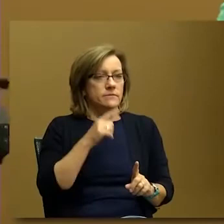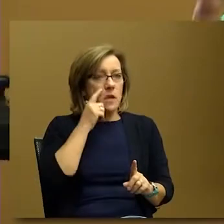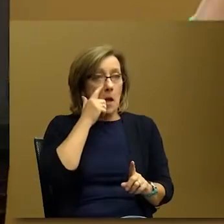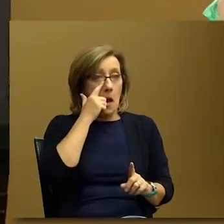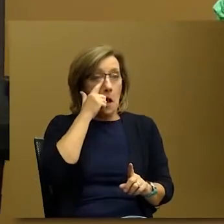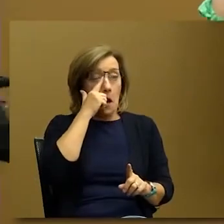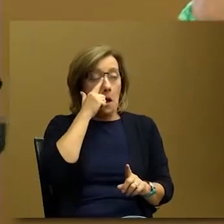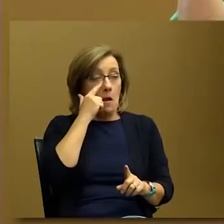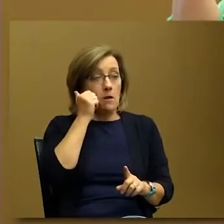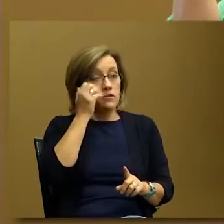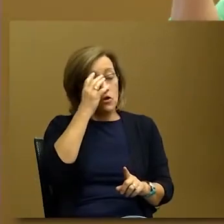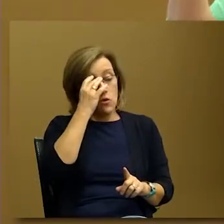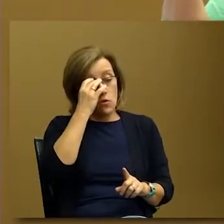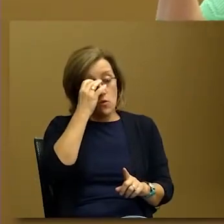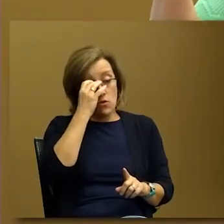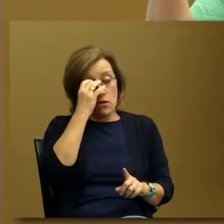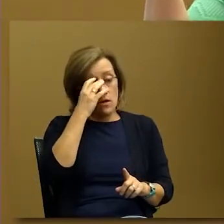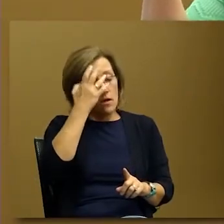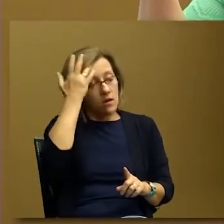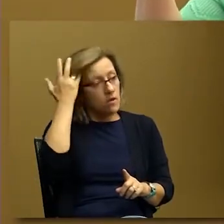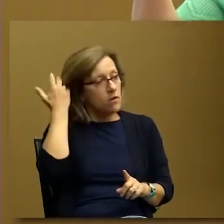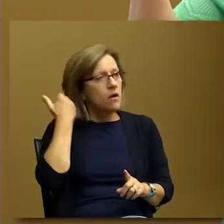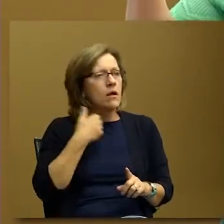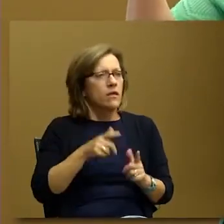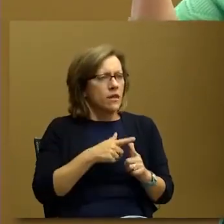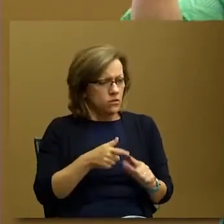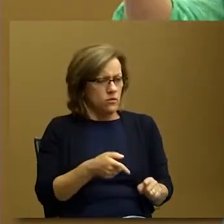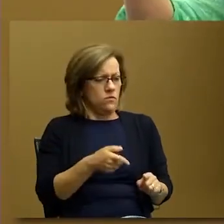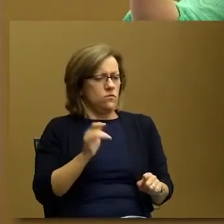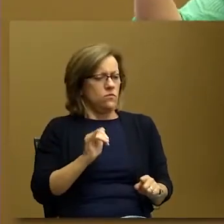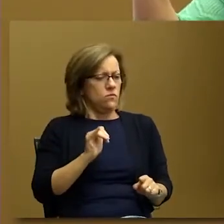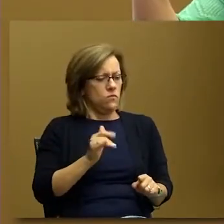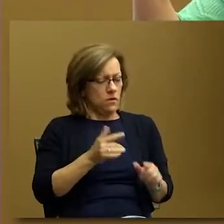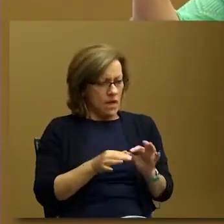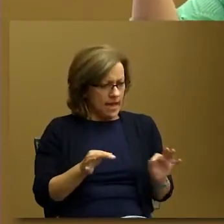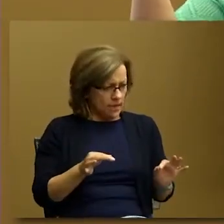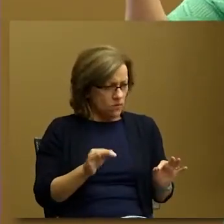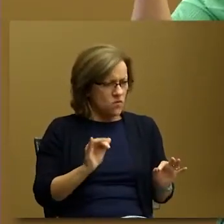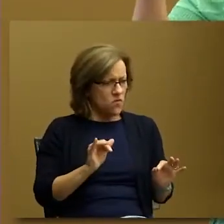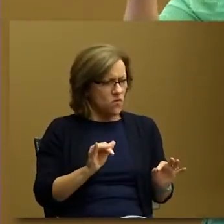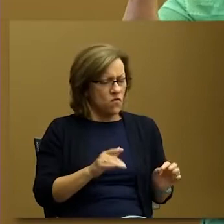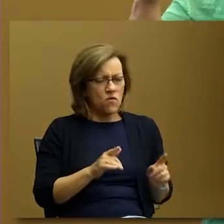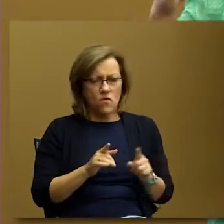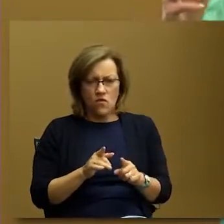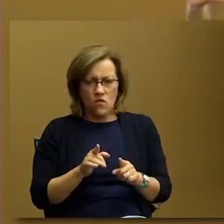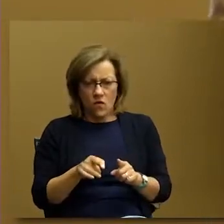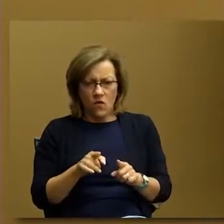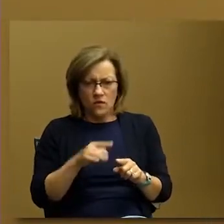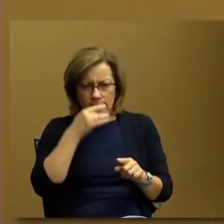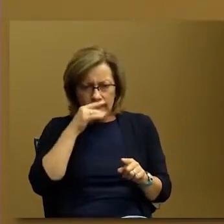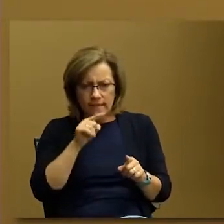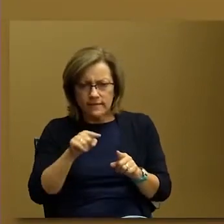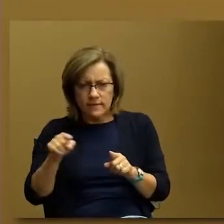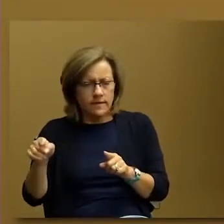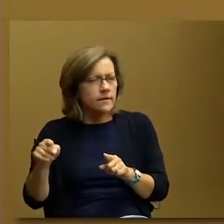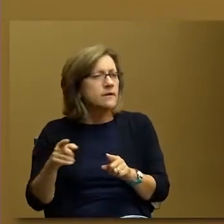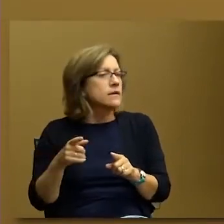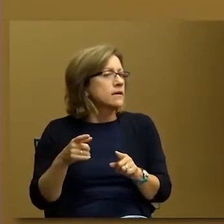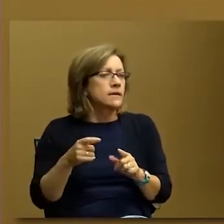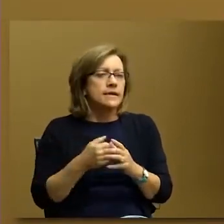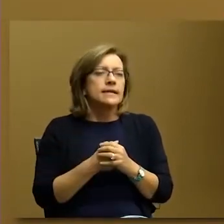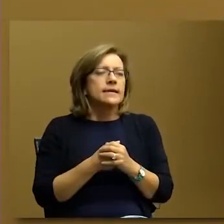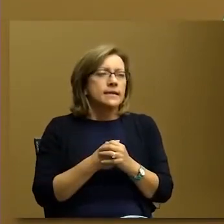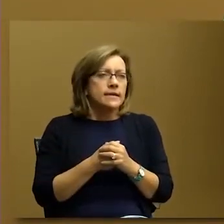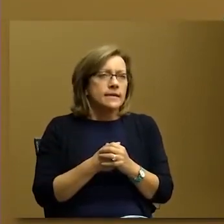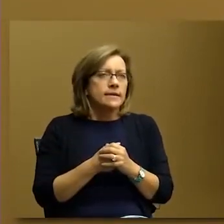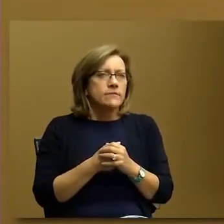so then that kind of gets you to go, oh, well, wait a minute, what about these kids? And all I can say is, you know,